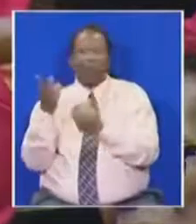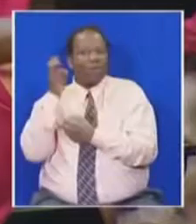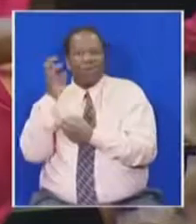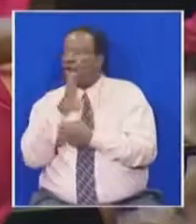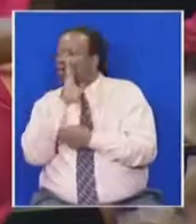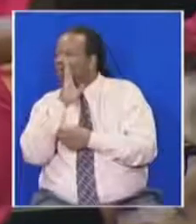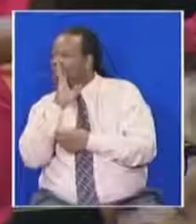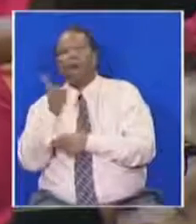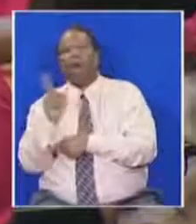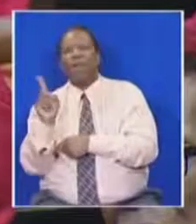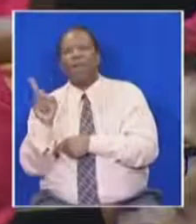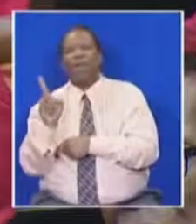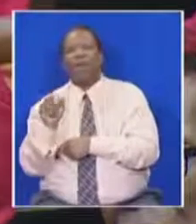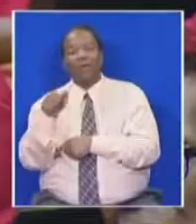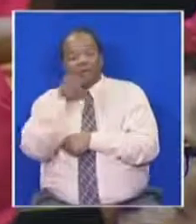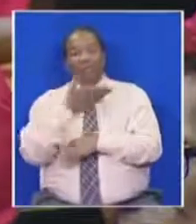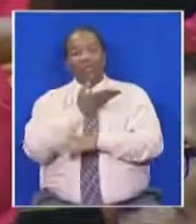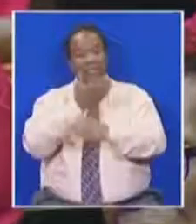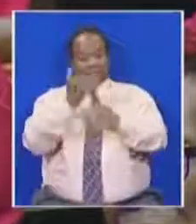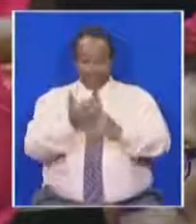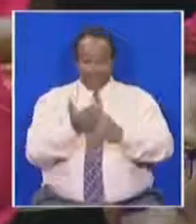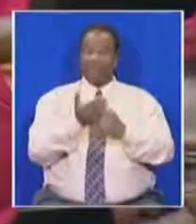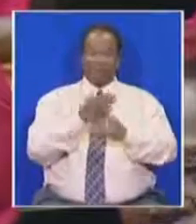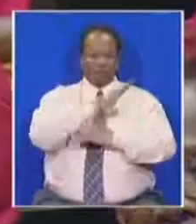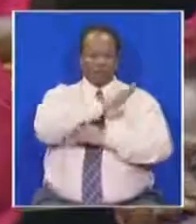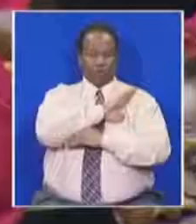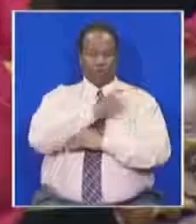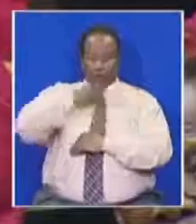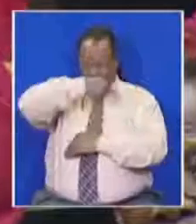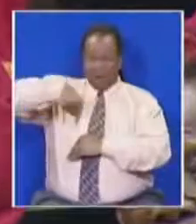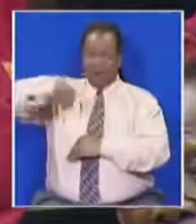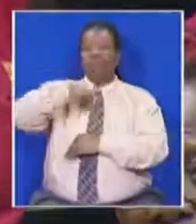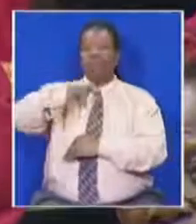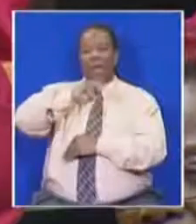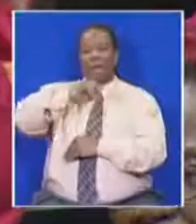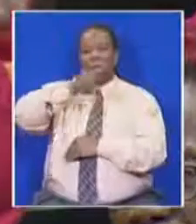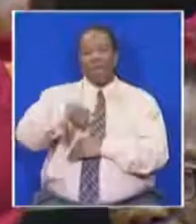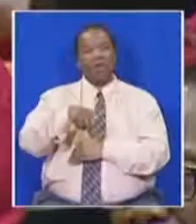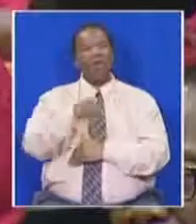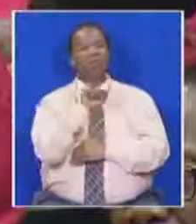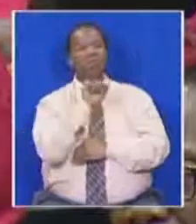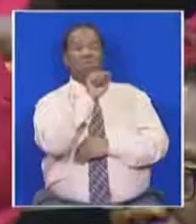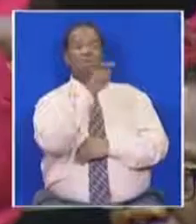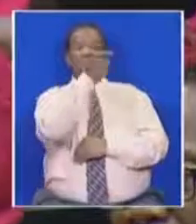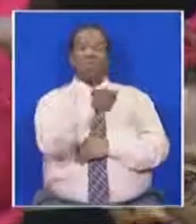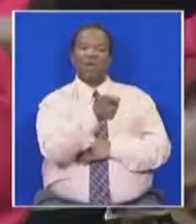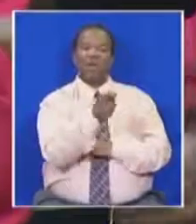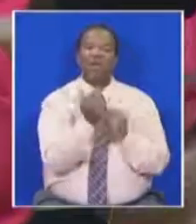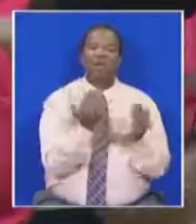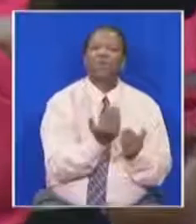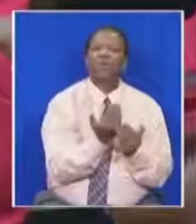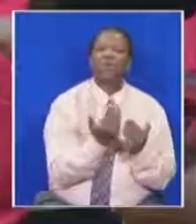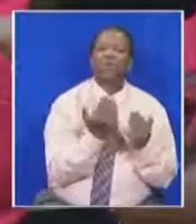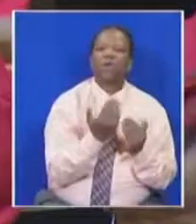our safety is important, and it should be the concern of a caring speaker who's not partisan.